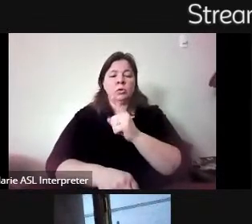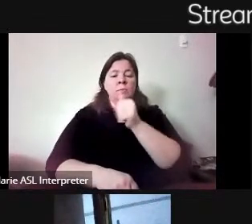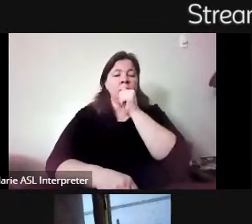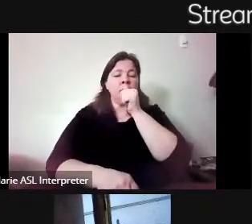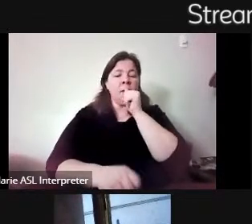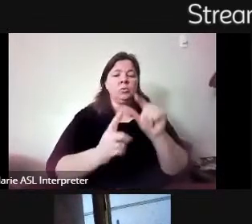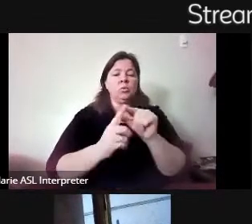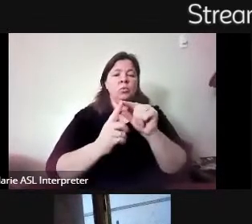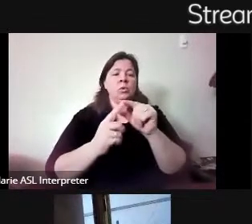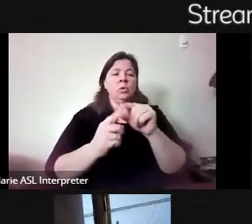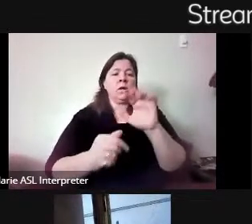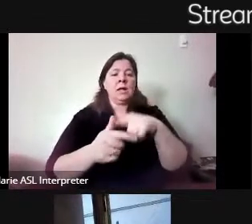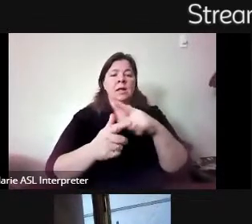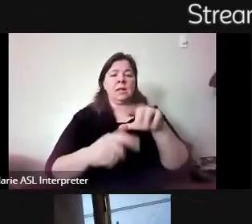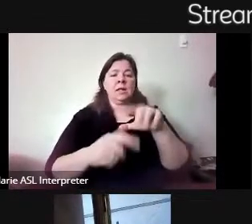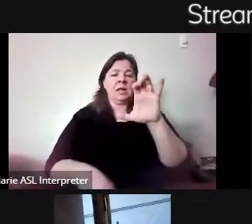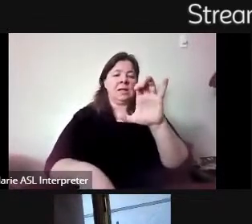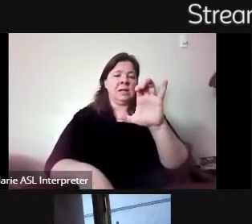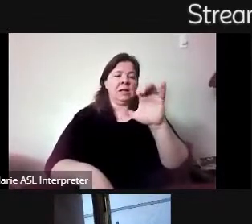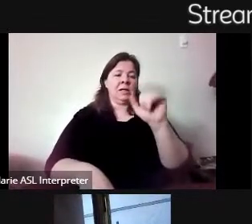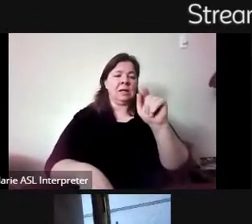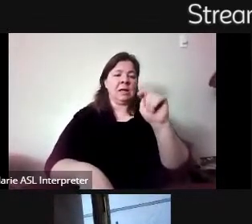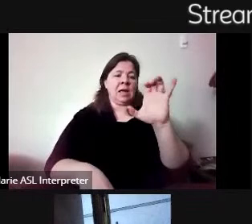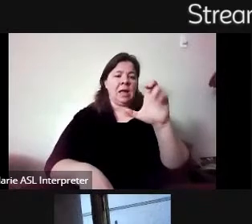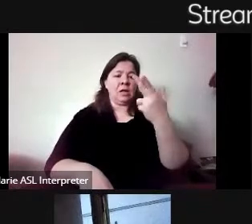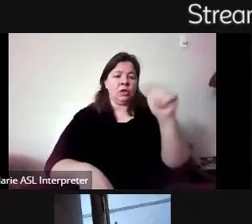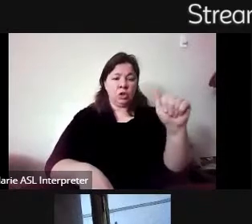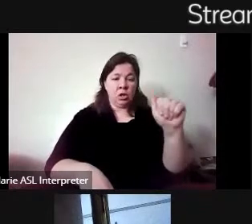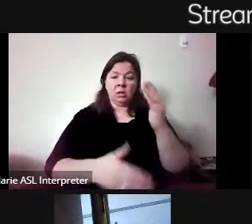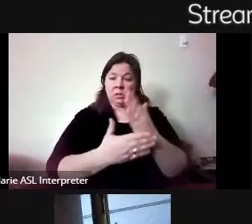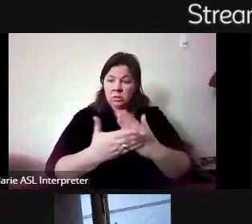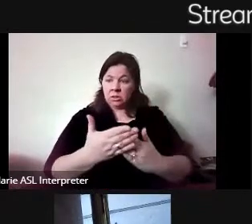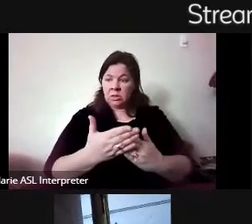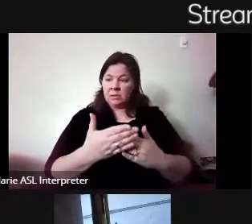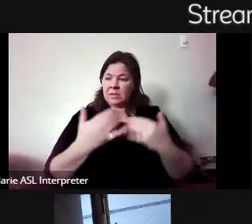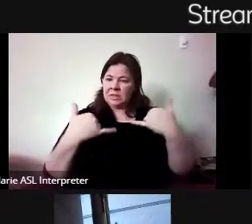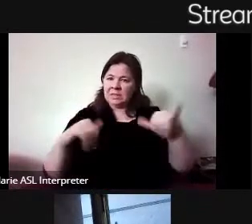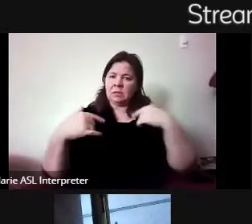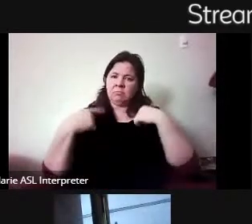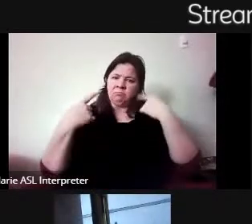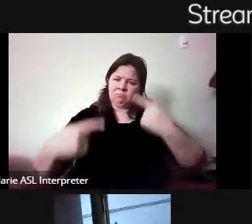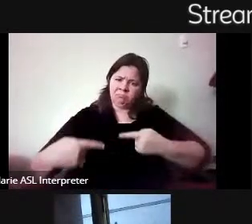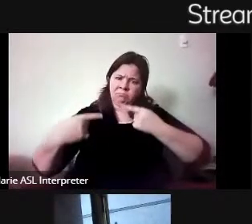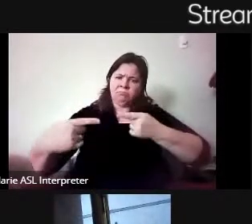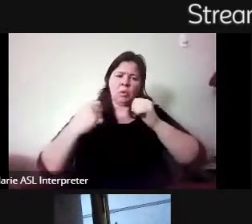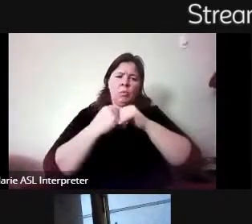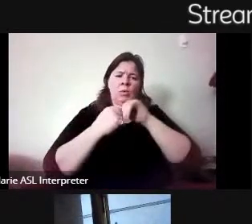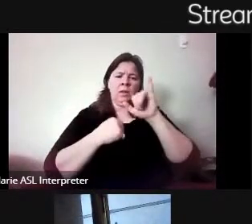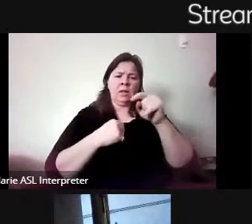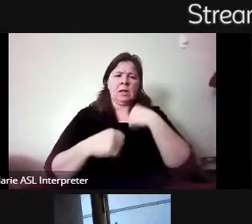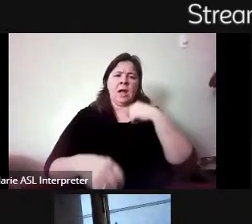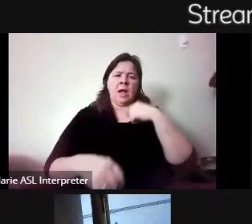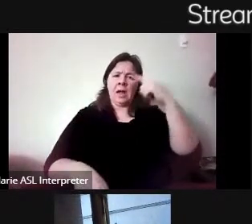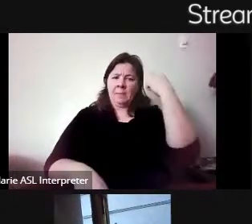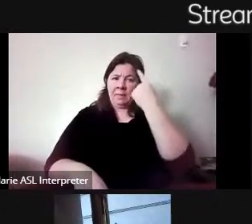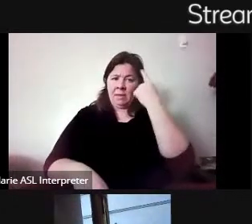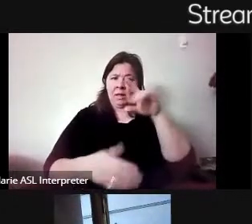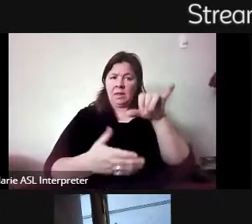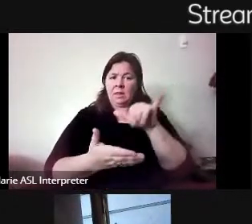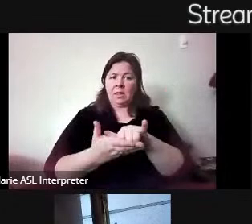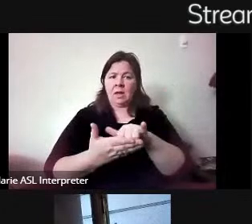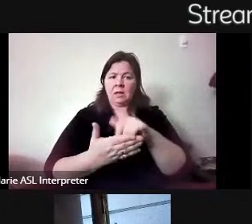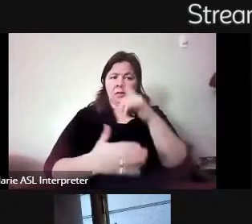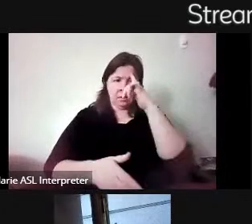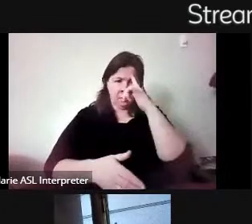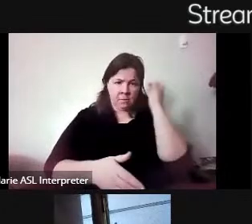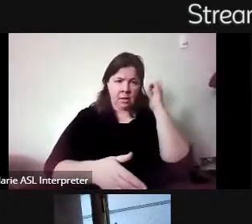up. Some of them have done it and they keep having problems. So I am thinking that is